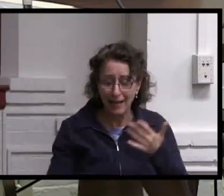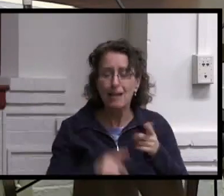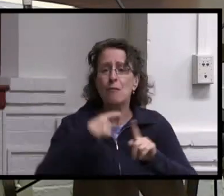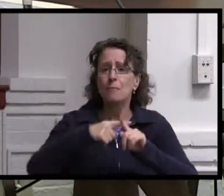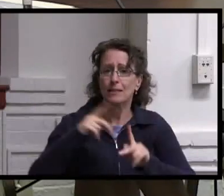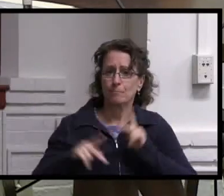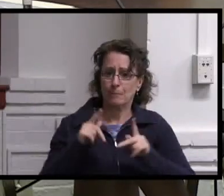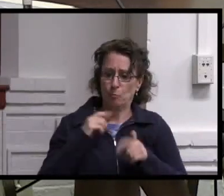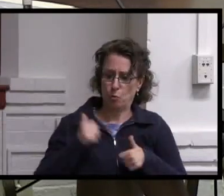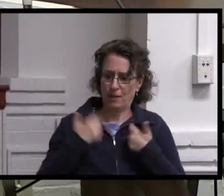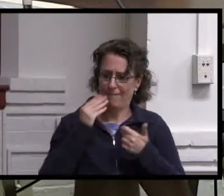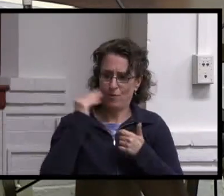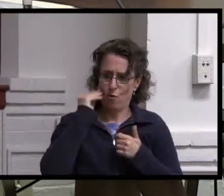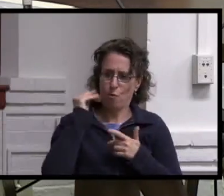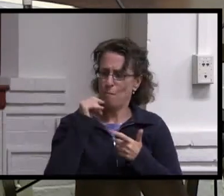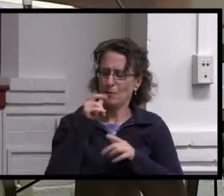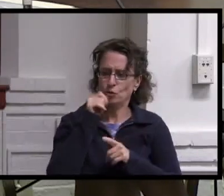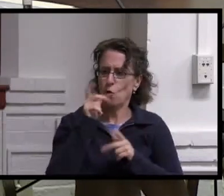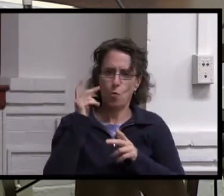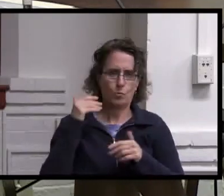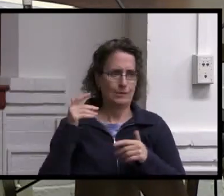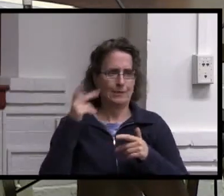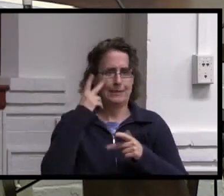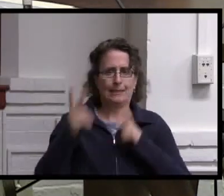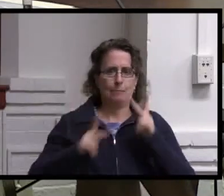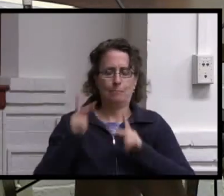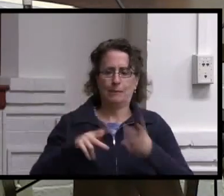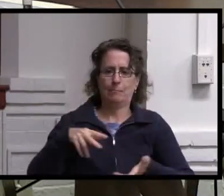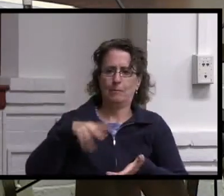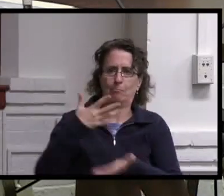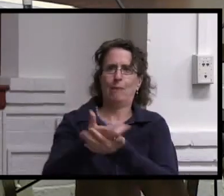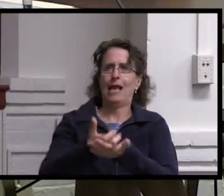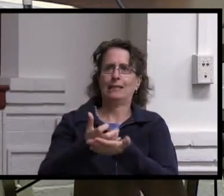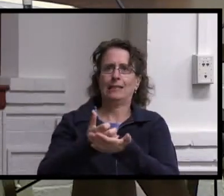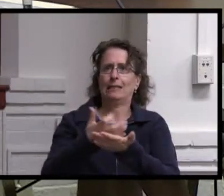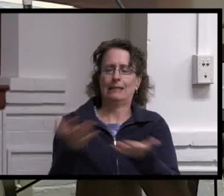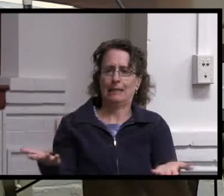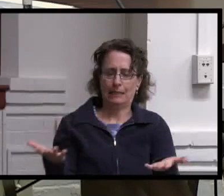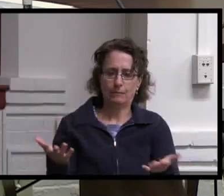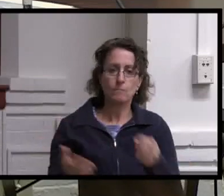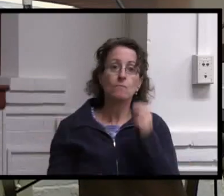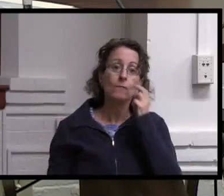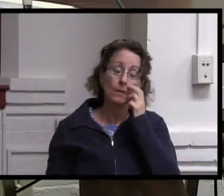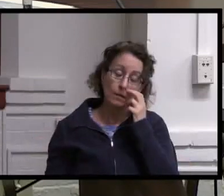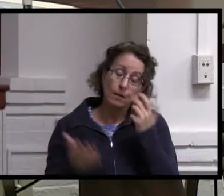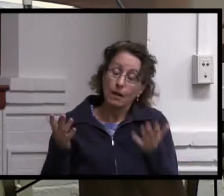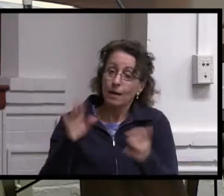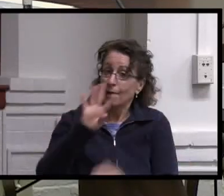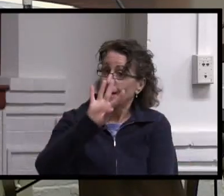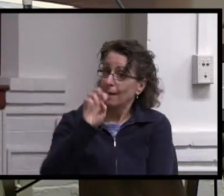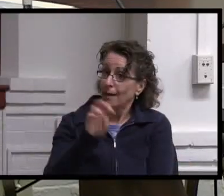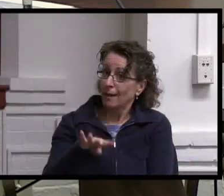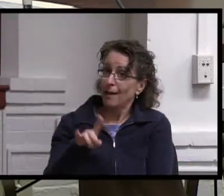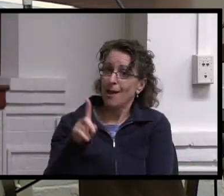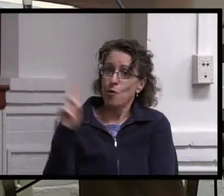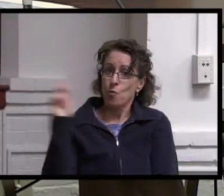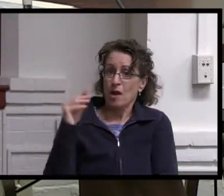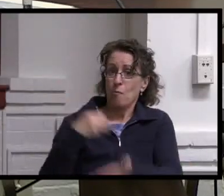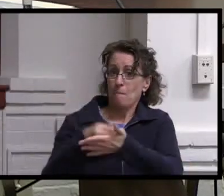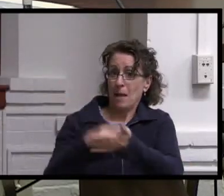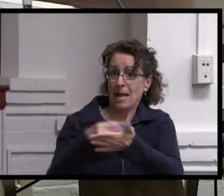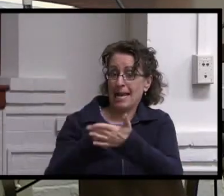at where's the personnel going to come from on this? Where's the funding going to come from? How is it going to